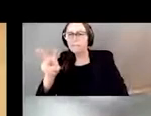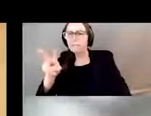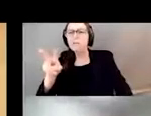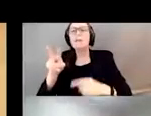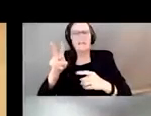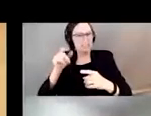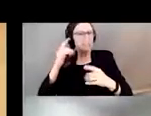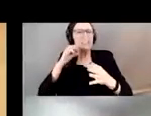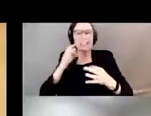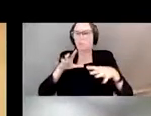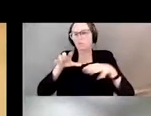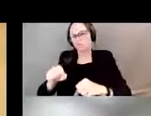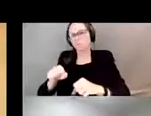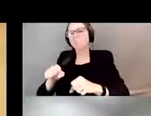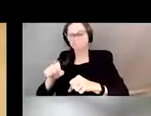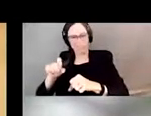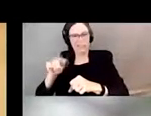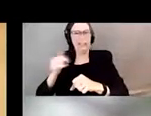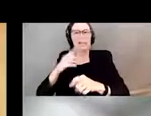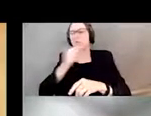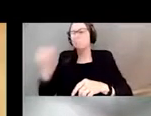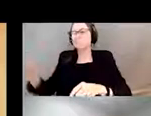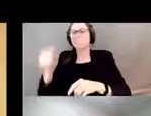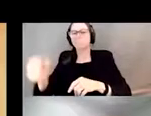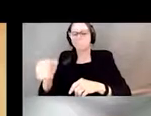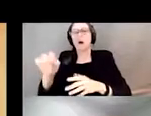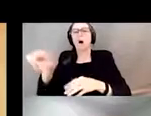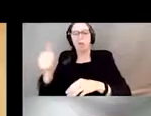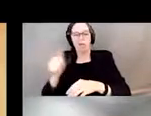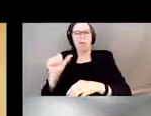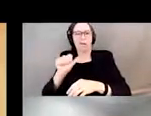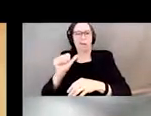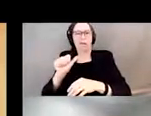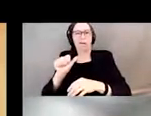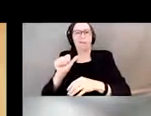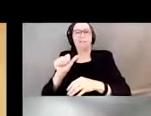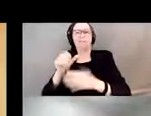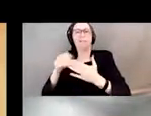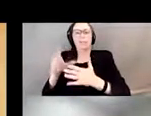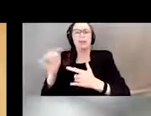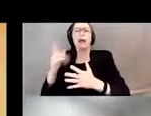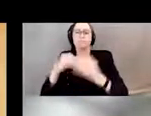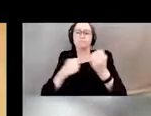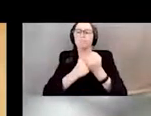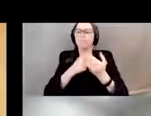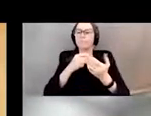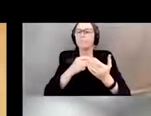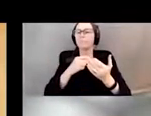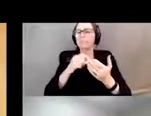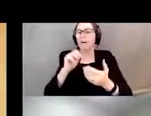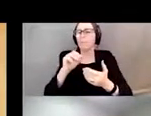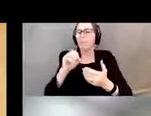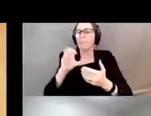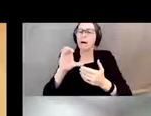coup, and he will put in an Afghan leader that is friendly to Moscow. So Brezhnev